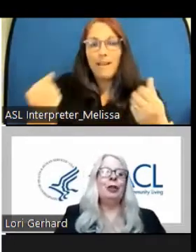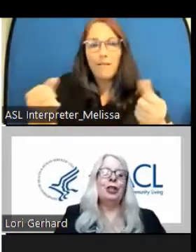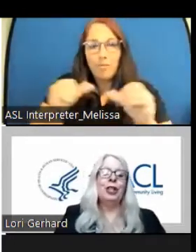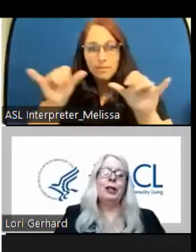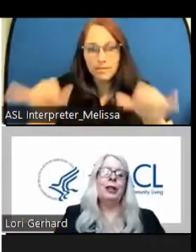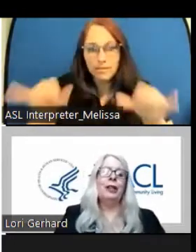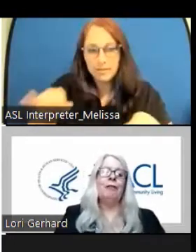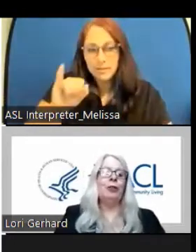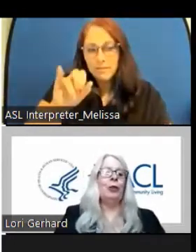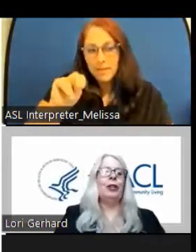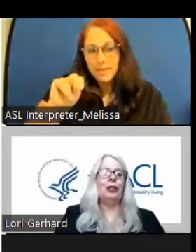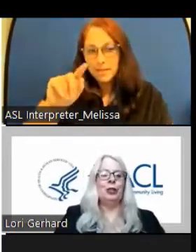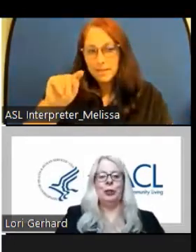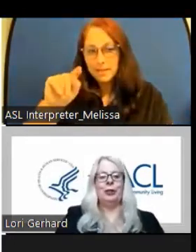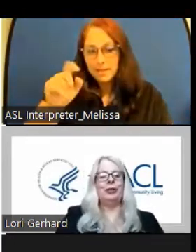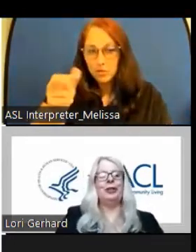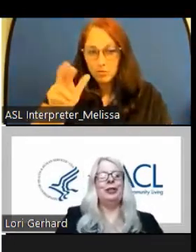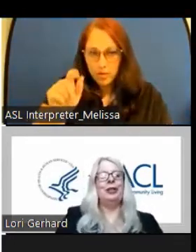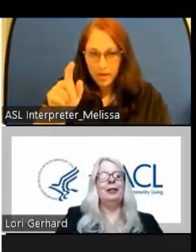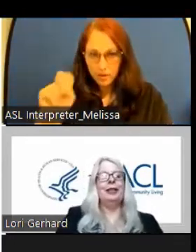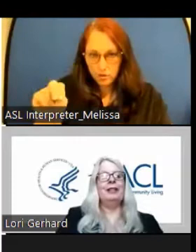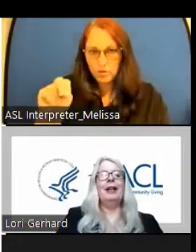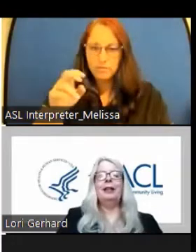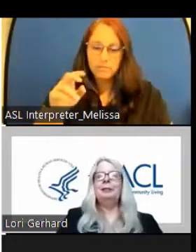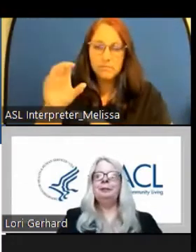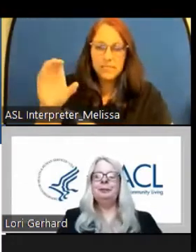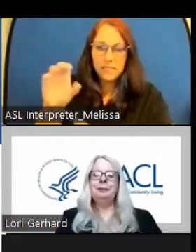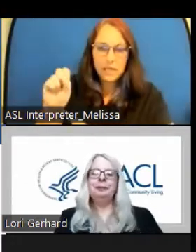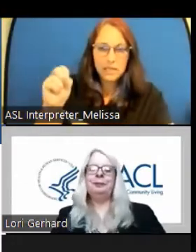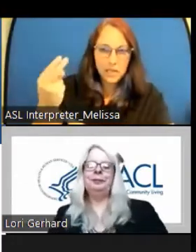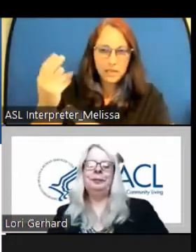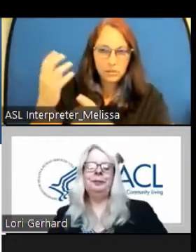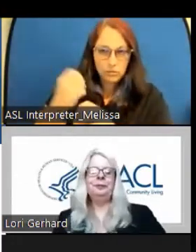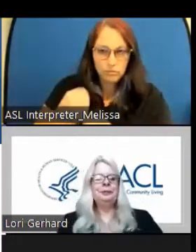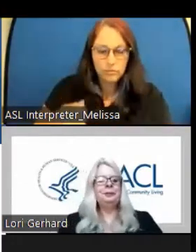and Marcella, the floor is yours. Next slide.